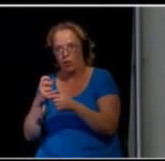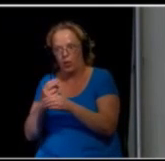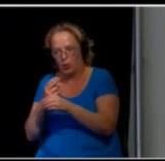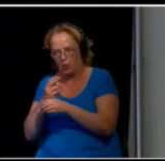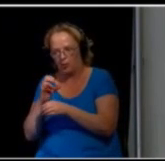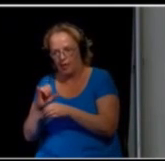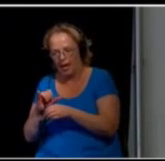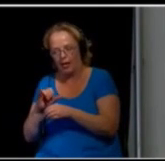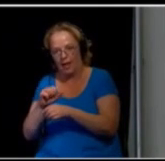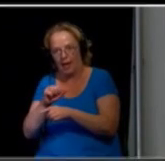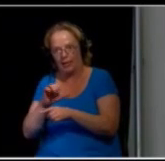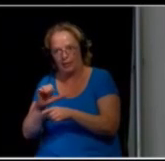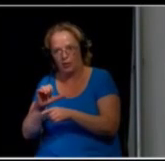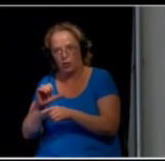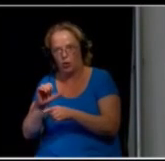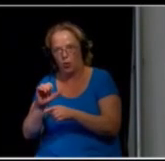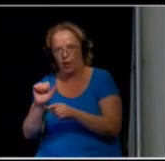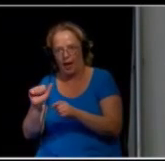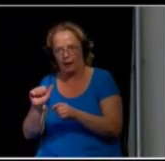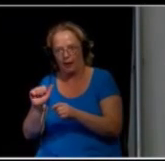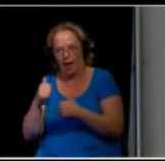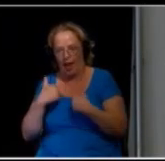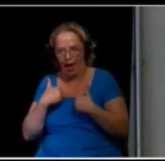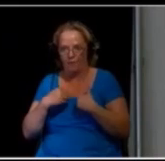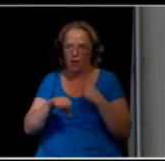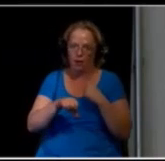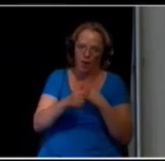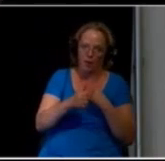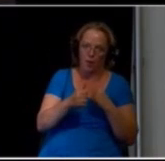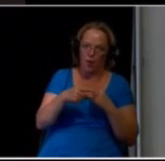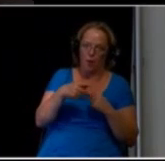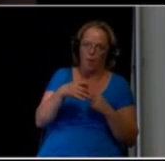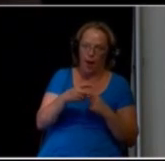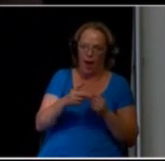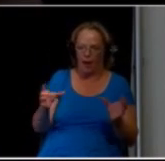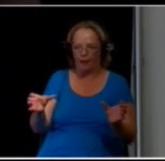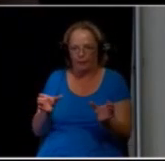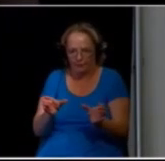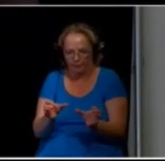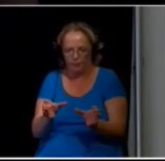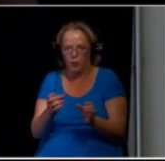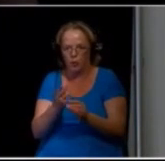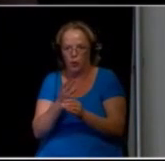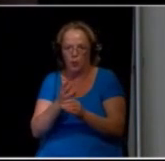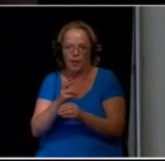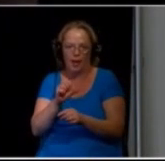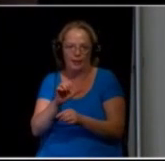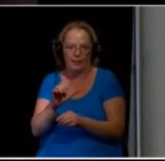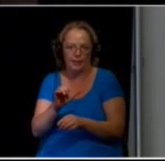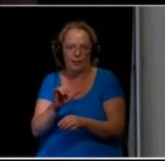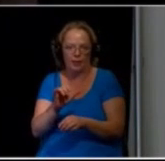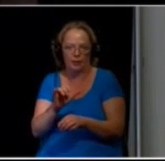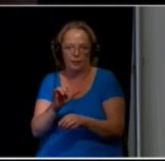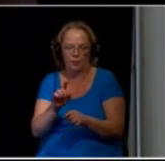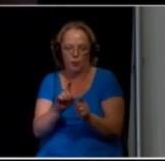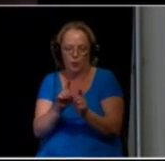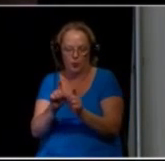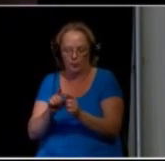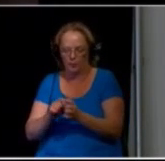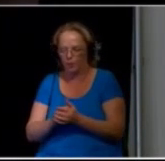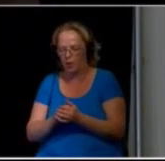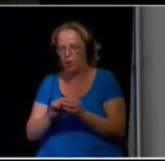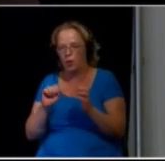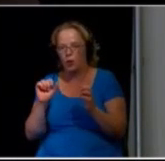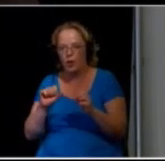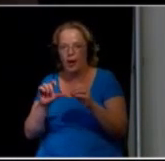them, because it would typically be about 14, 15 kilowatts inclusive of air conditioning draw. And you can stack even more if you want.